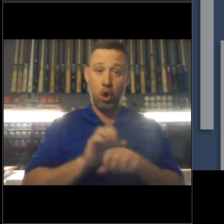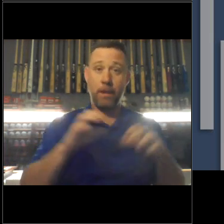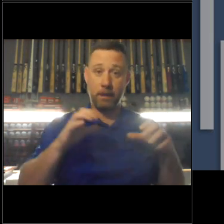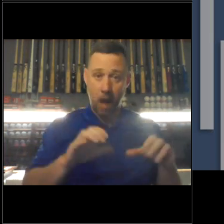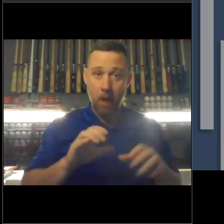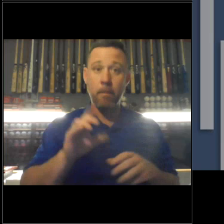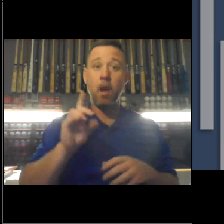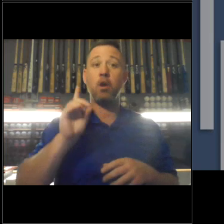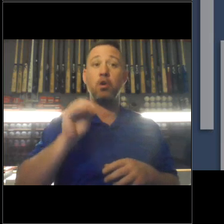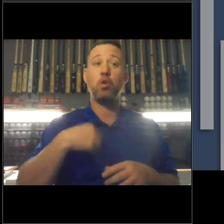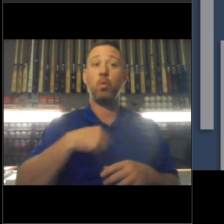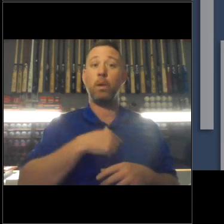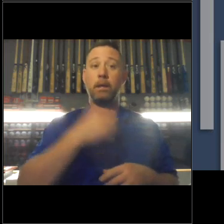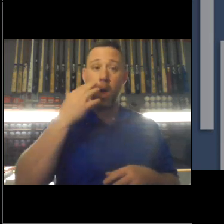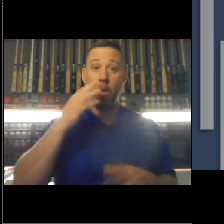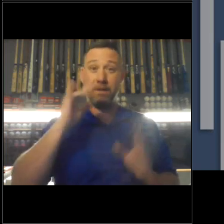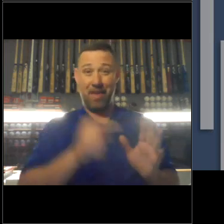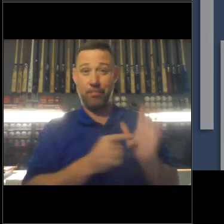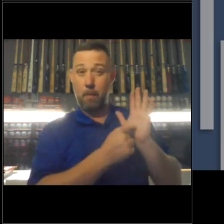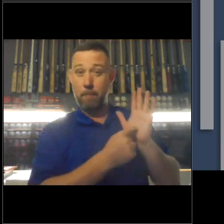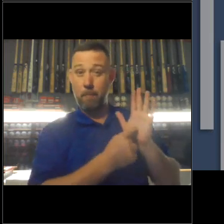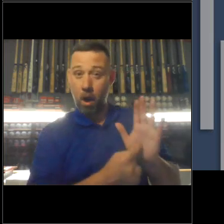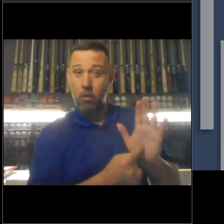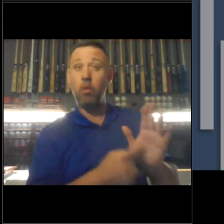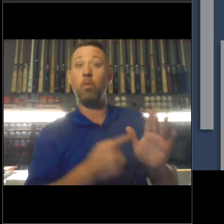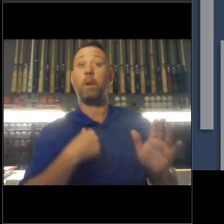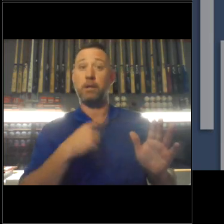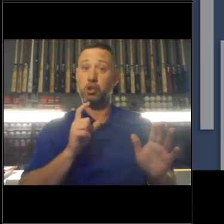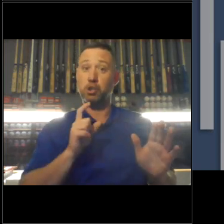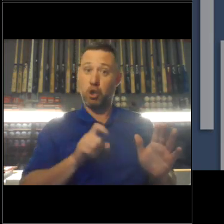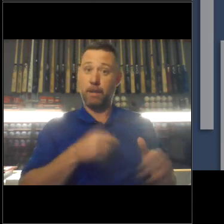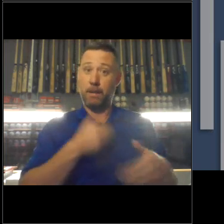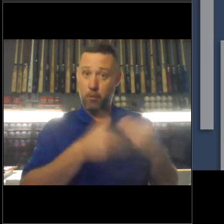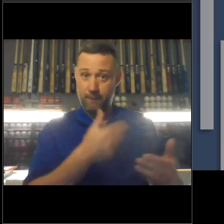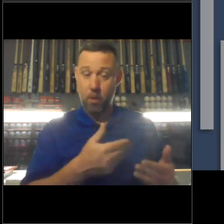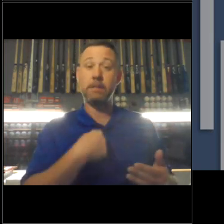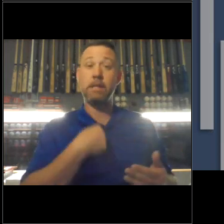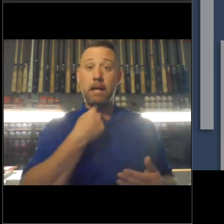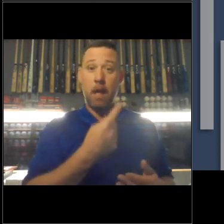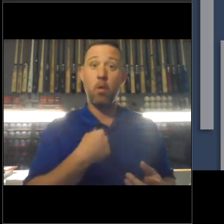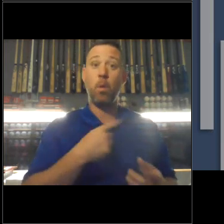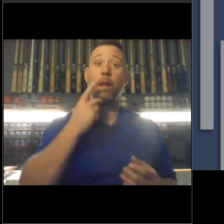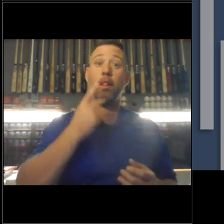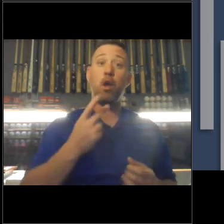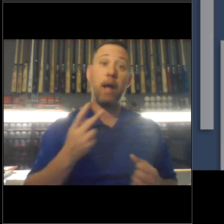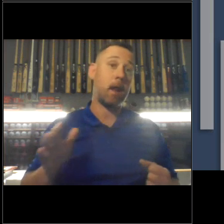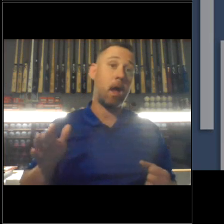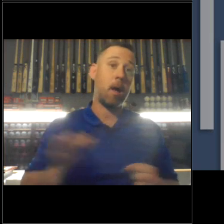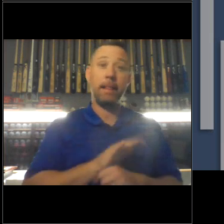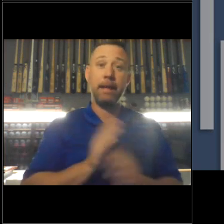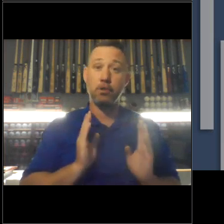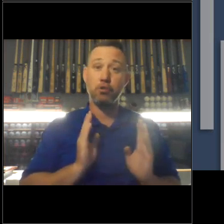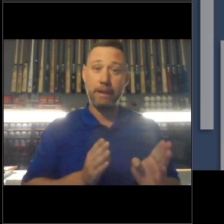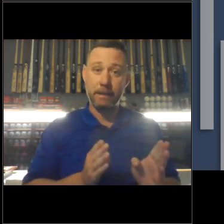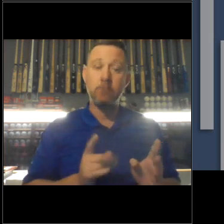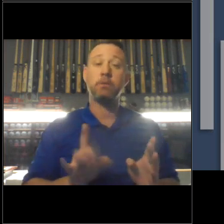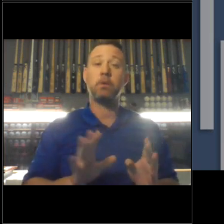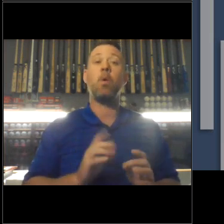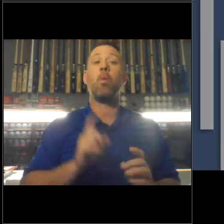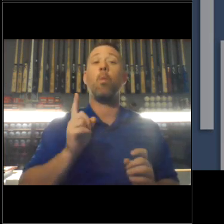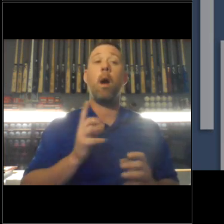we know, is that the model that we should be moving forward towards? Because I'll tell you, when we look at complete streets, for me, one of the